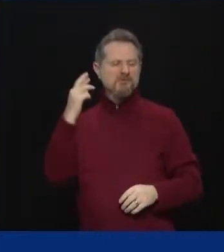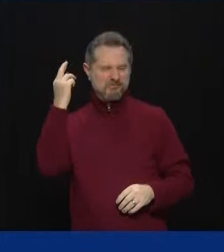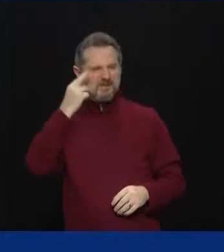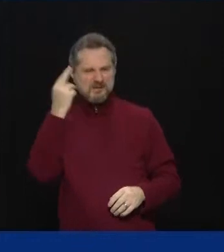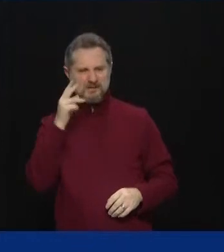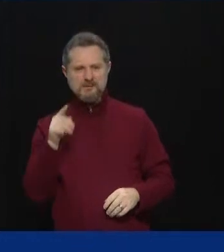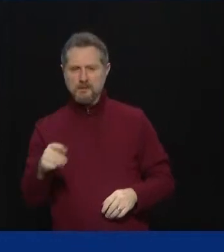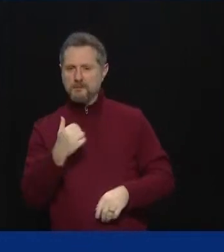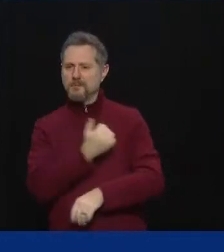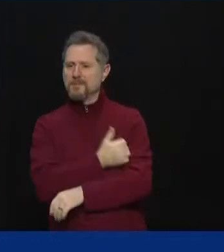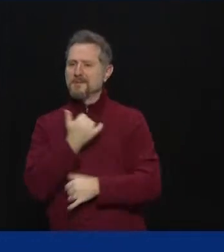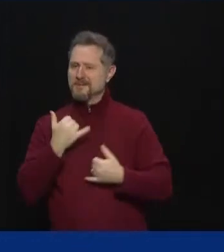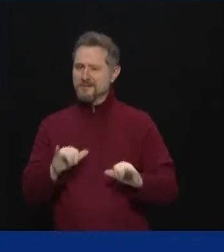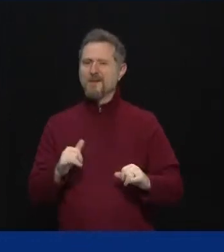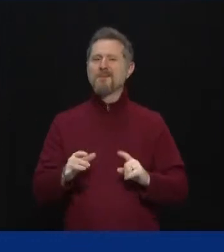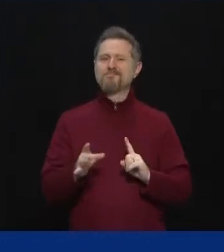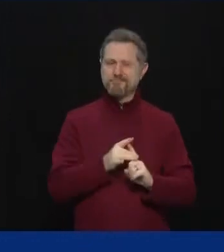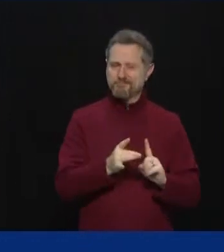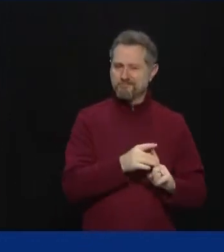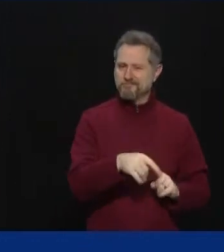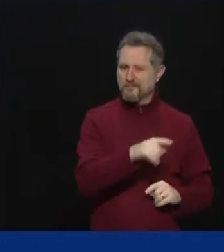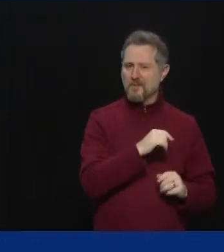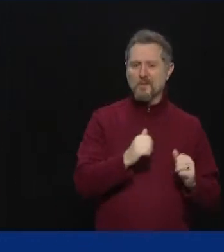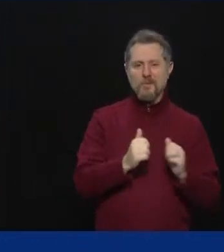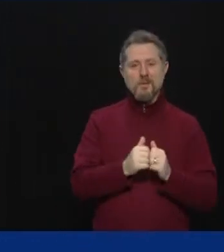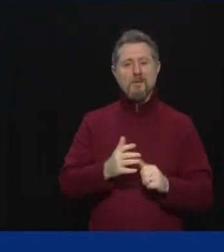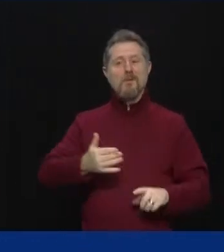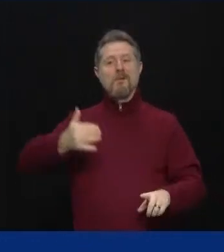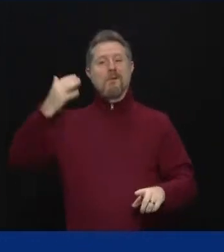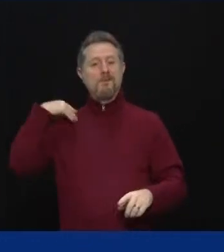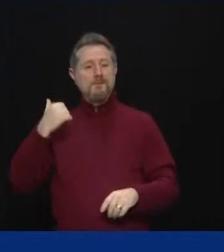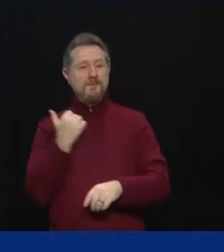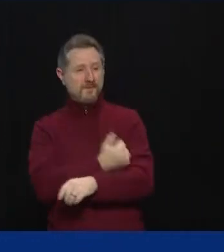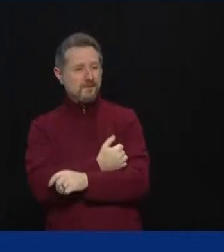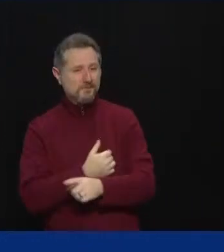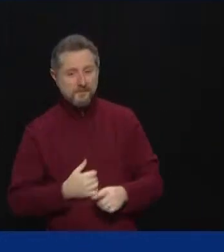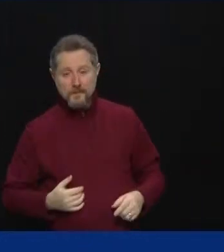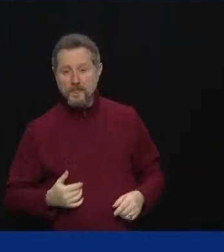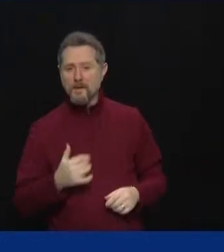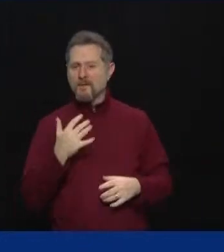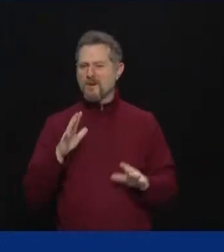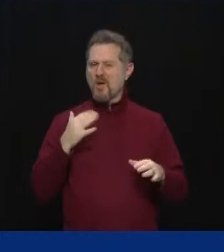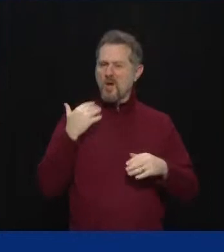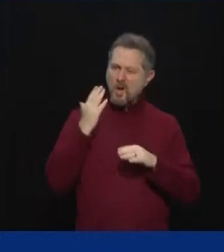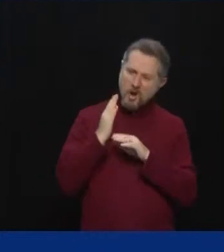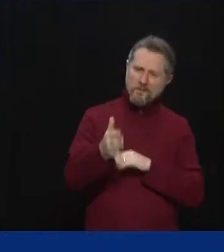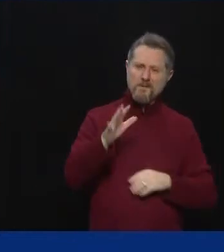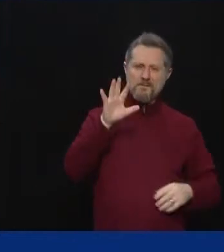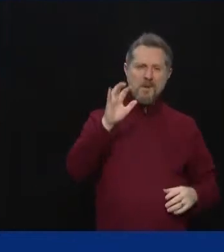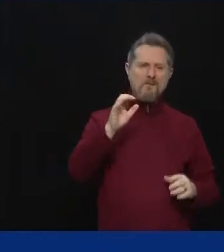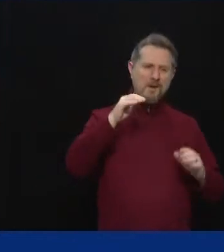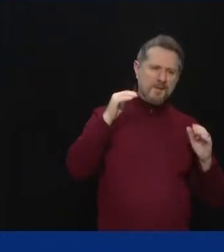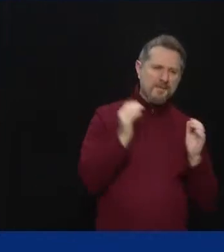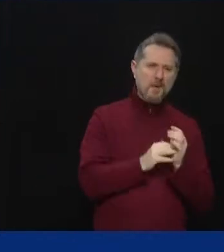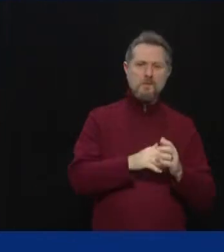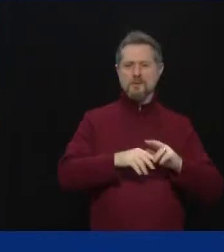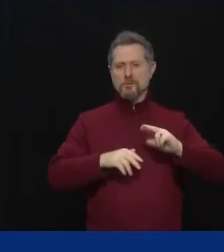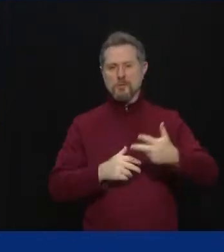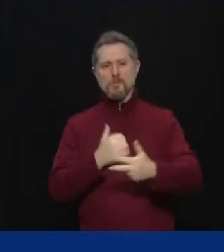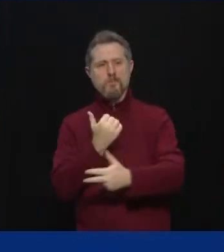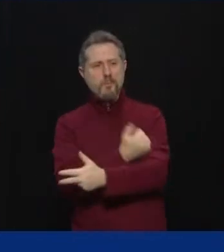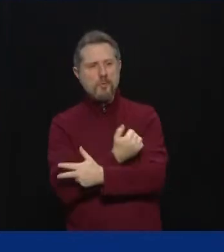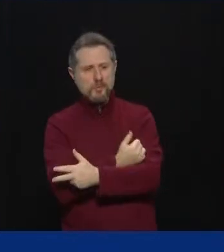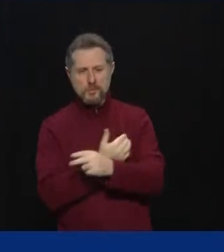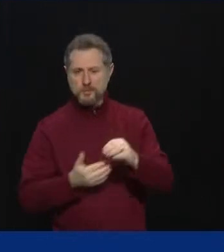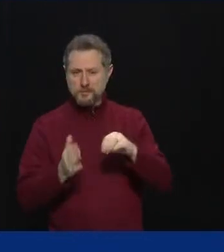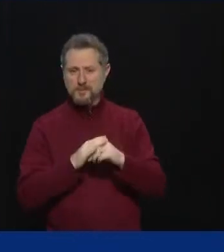the original vaccinations, and so we've had nearly 500,000 booster doses just this past week, a 50% increase, which